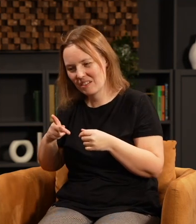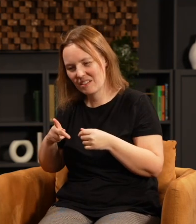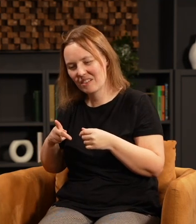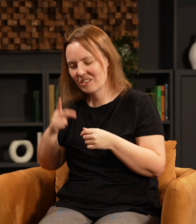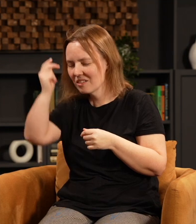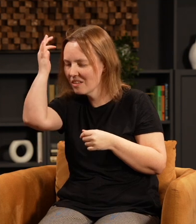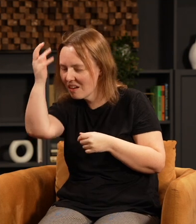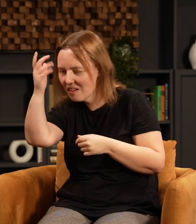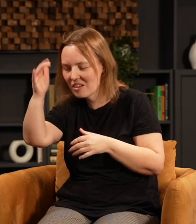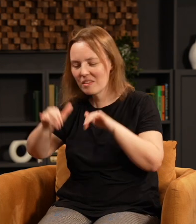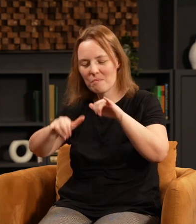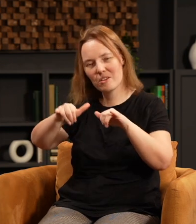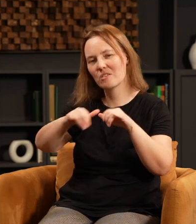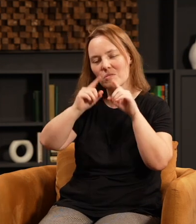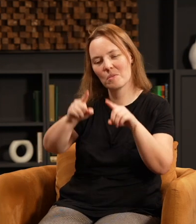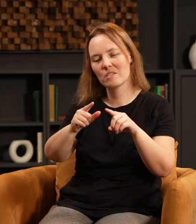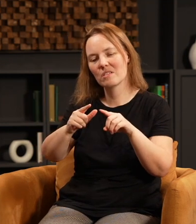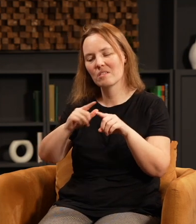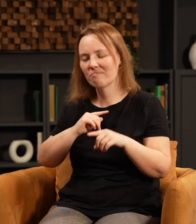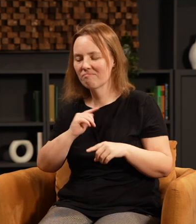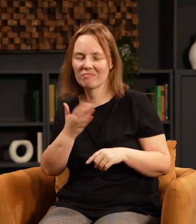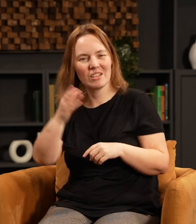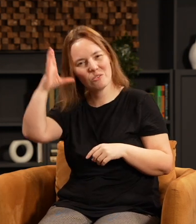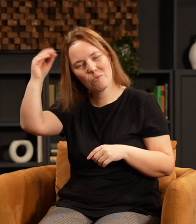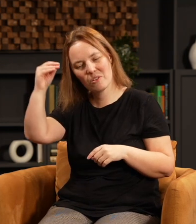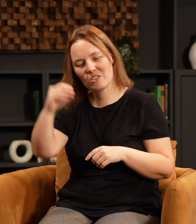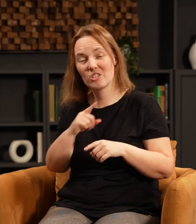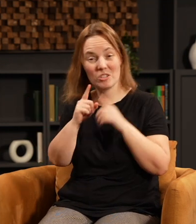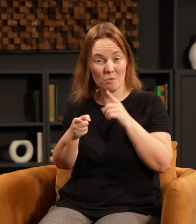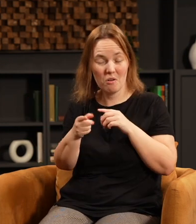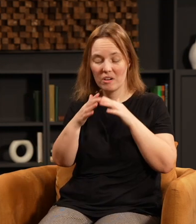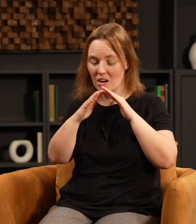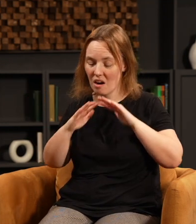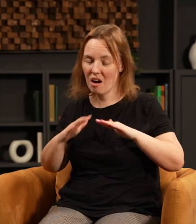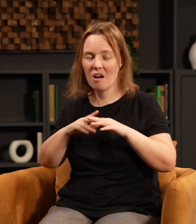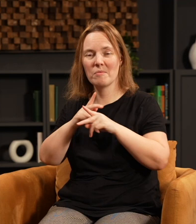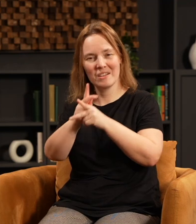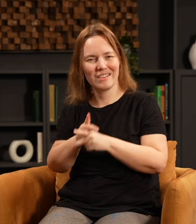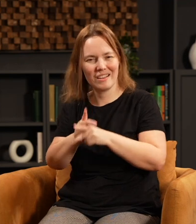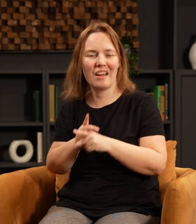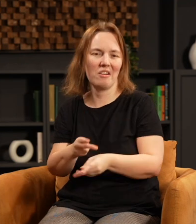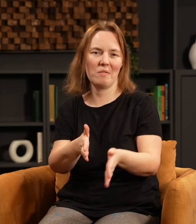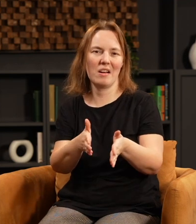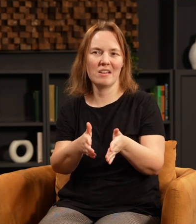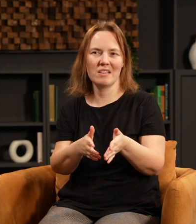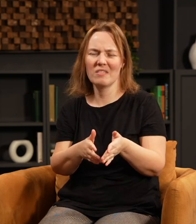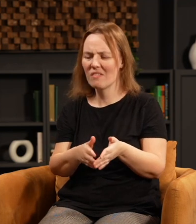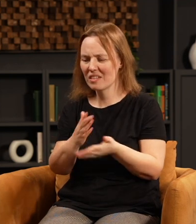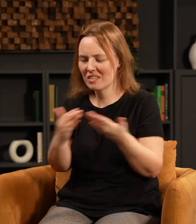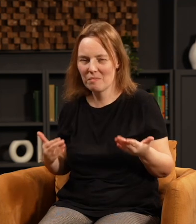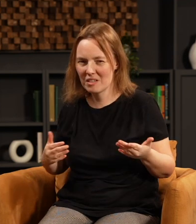measuredness of her responses to our boys. She always spoke to them in a calm way, in a caring way. Even if it was something that was serious